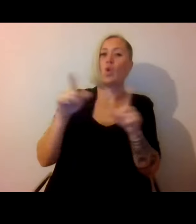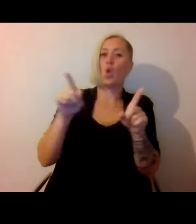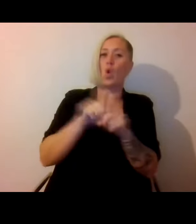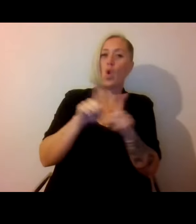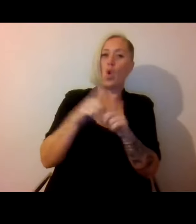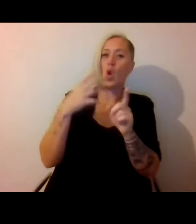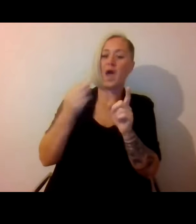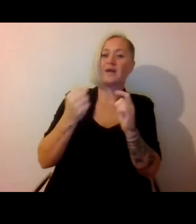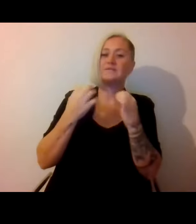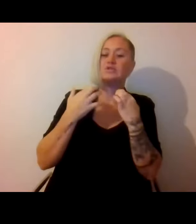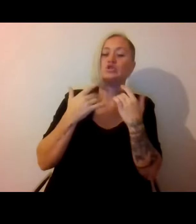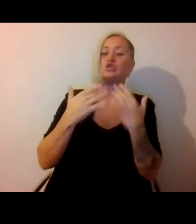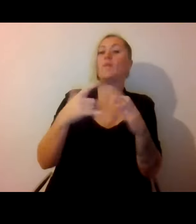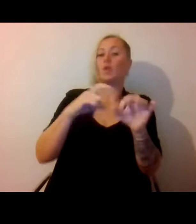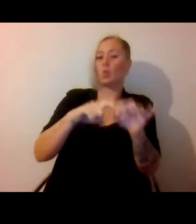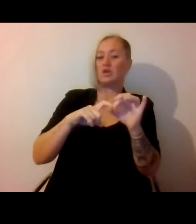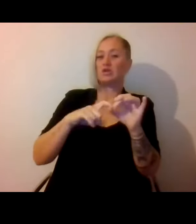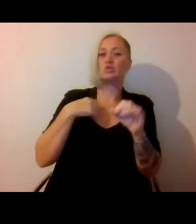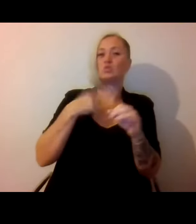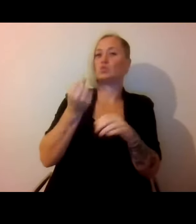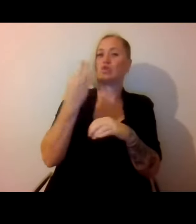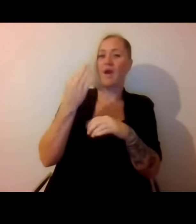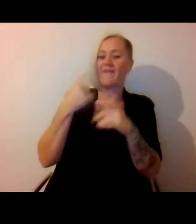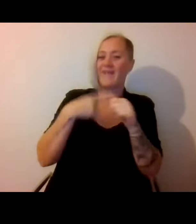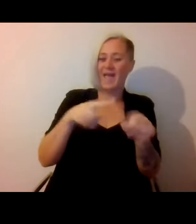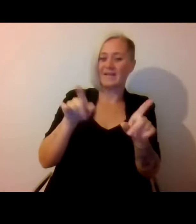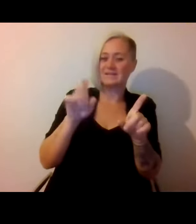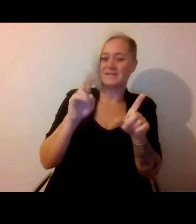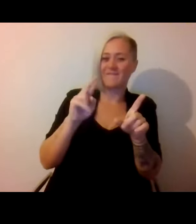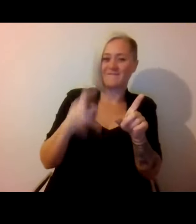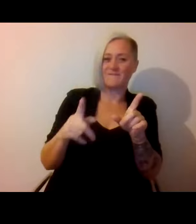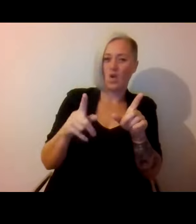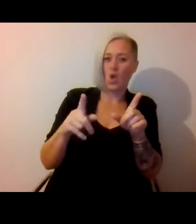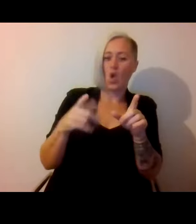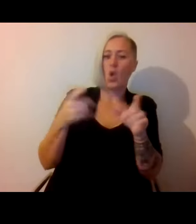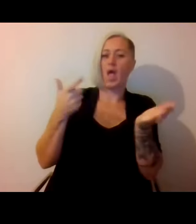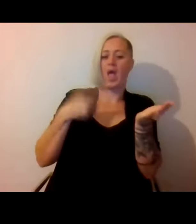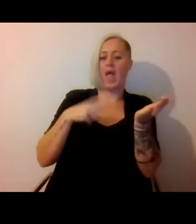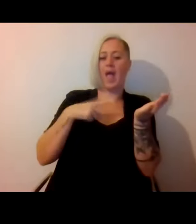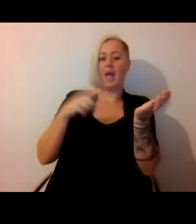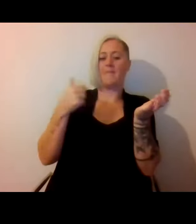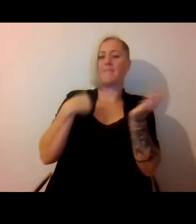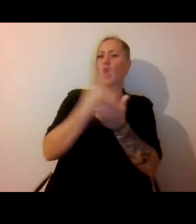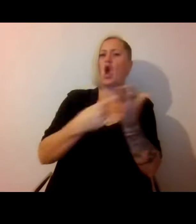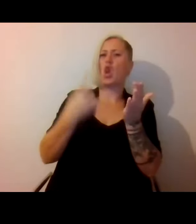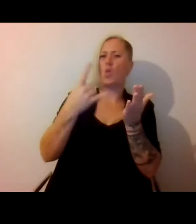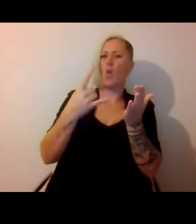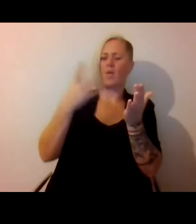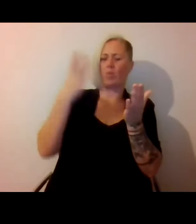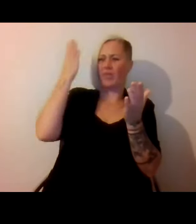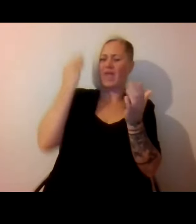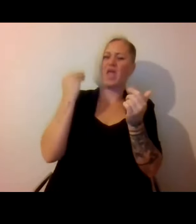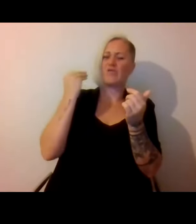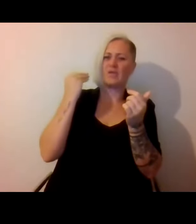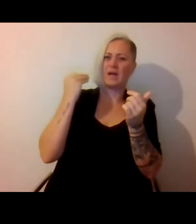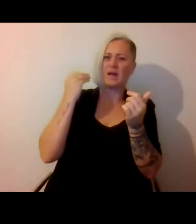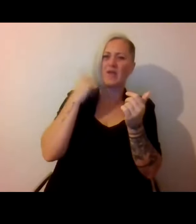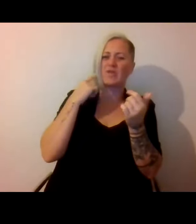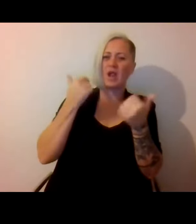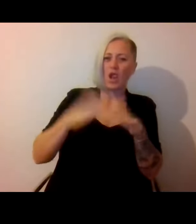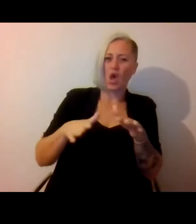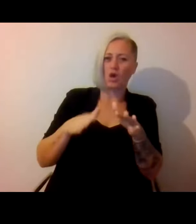questions we do not have answers for, such as, how come I'm the only one with hearing loss? So by